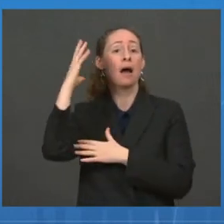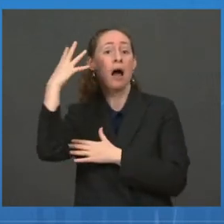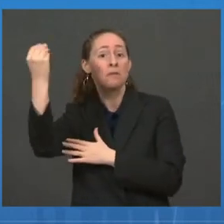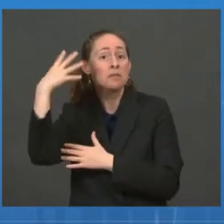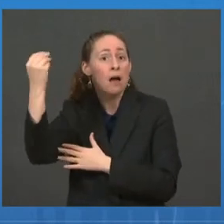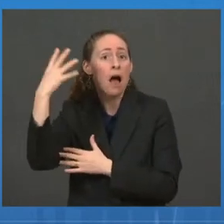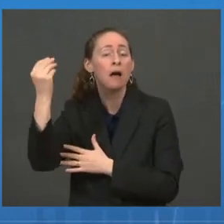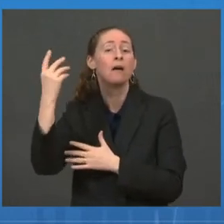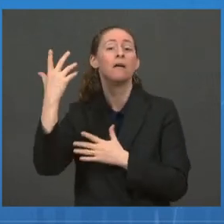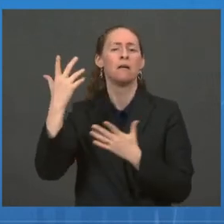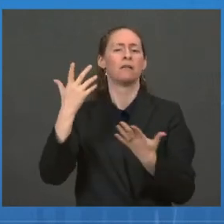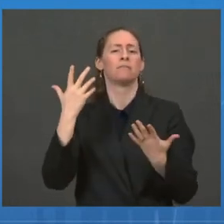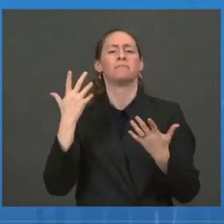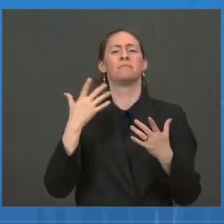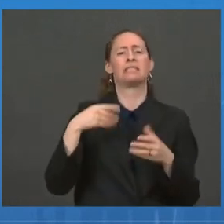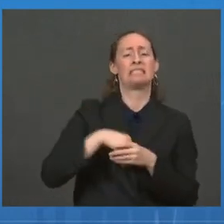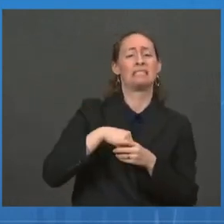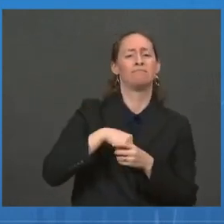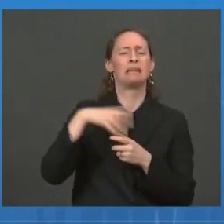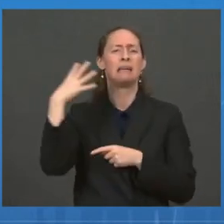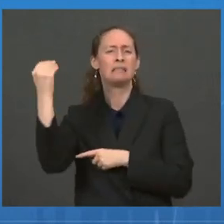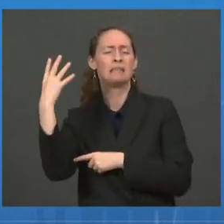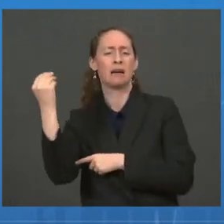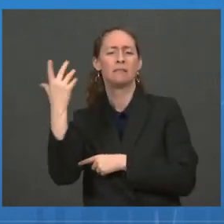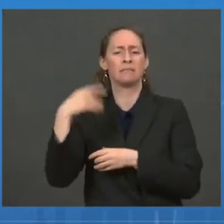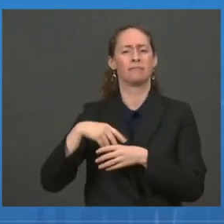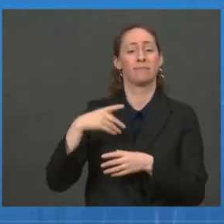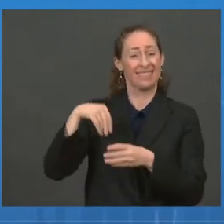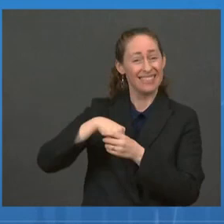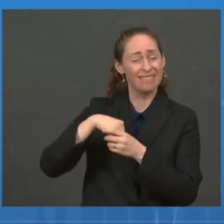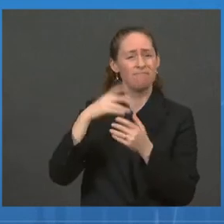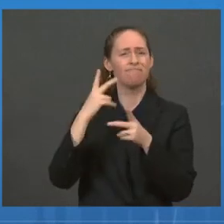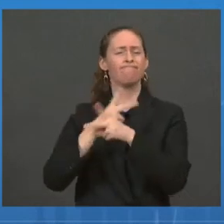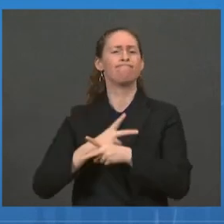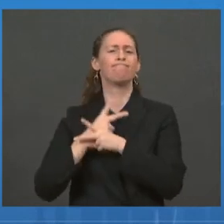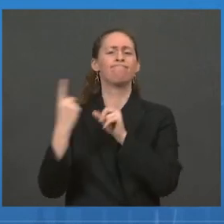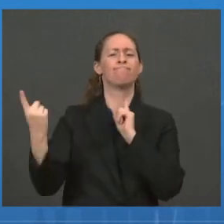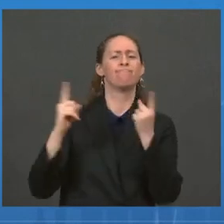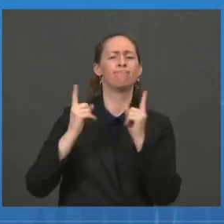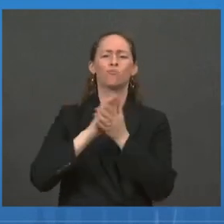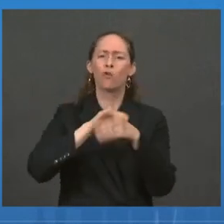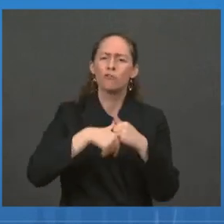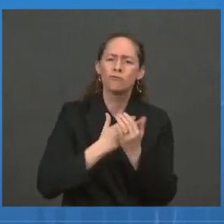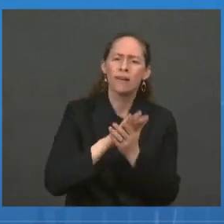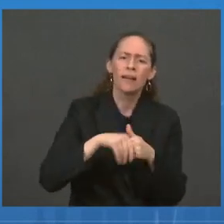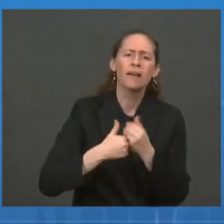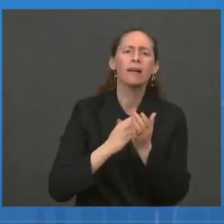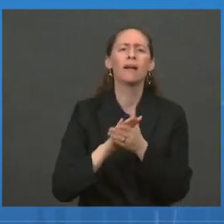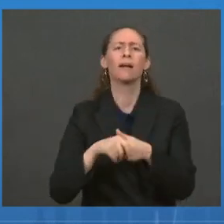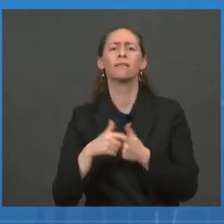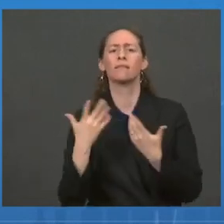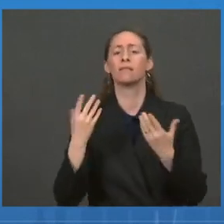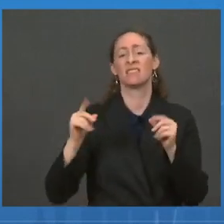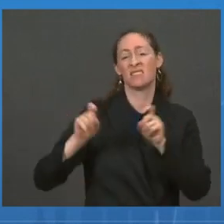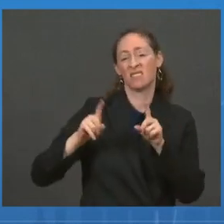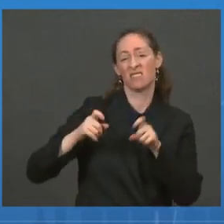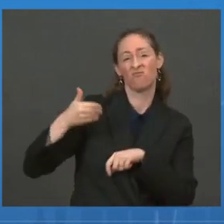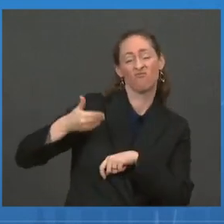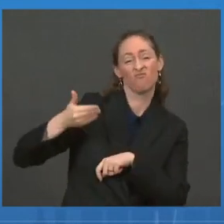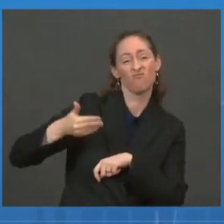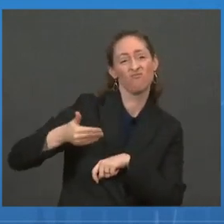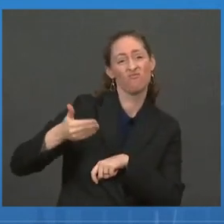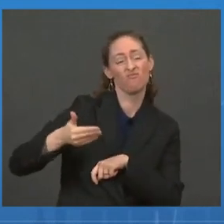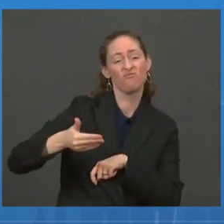isolate if appropriate those are the things we have been doing we need to keep doing them i'll stop there and over to you dr